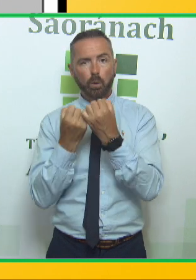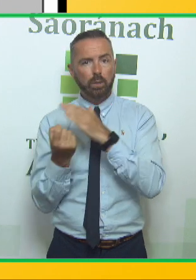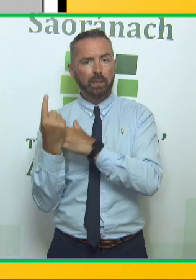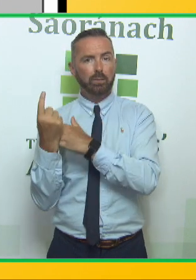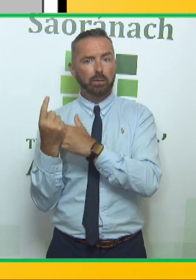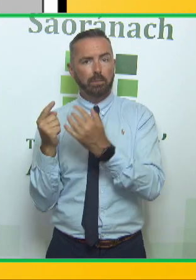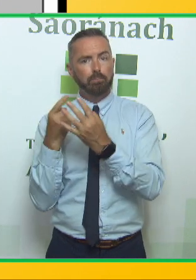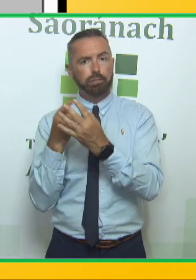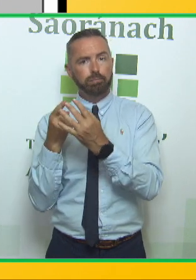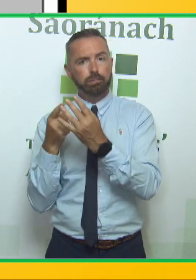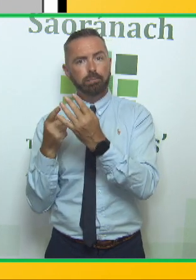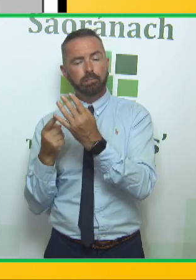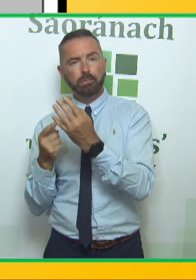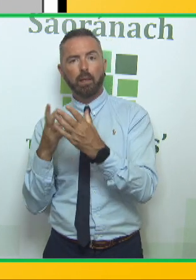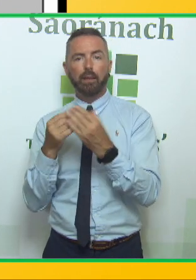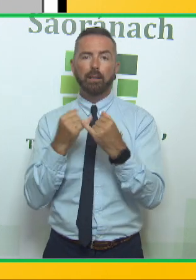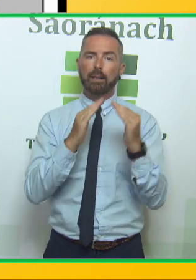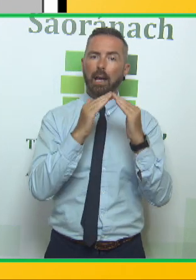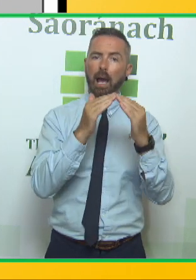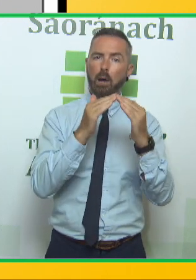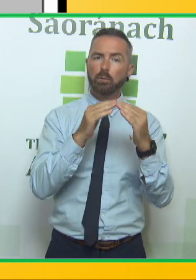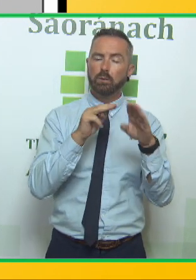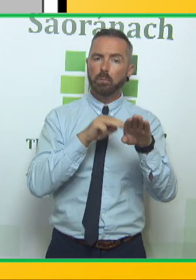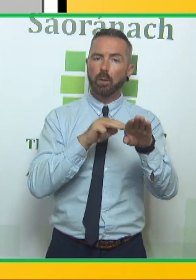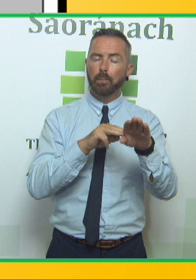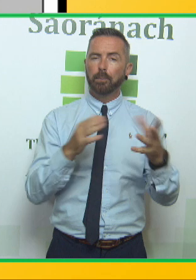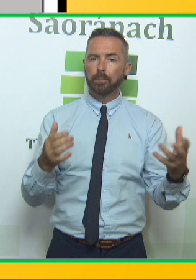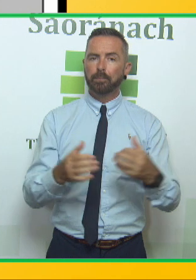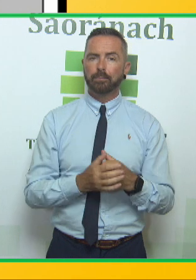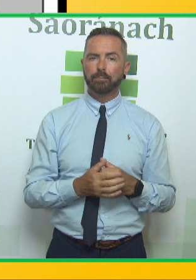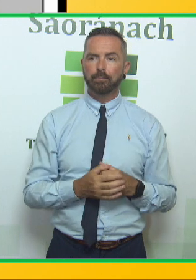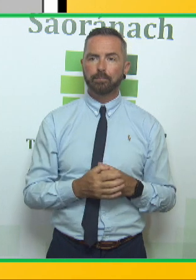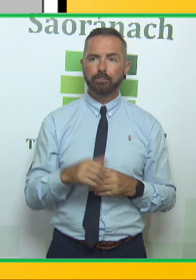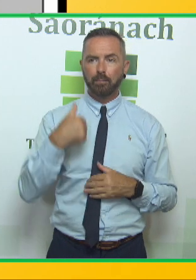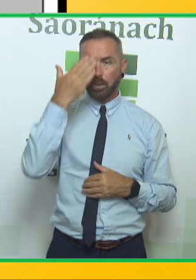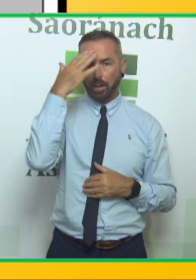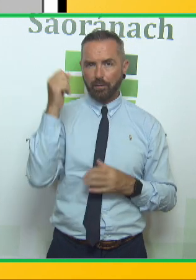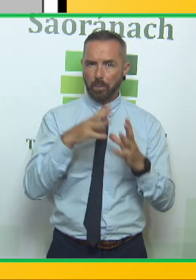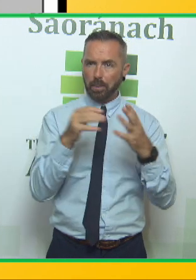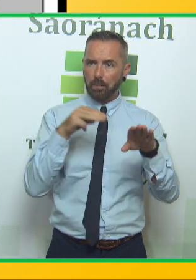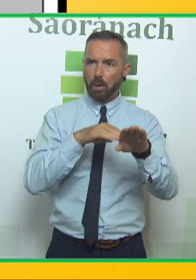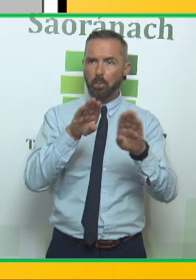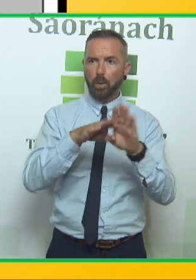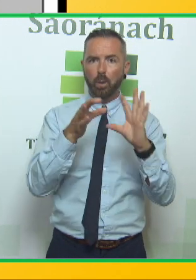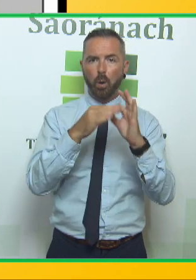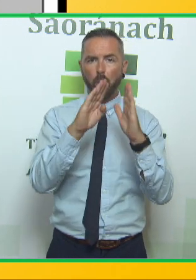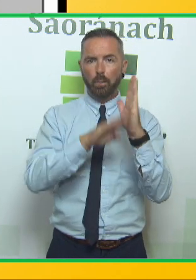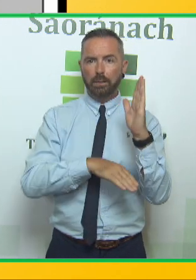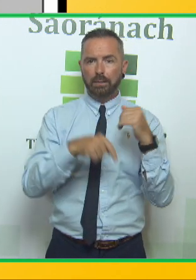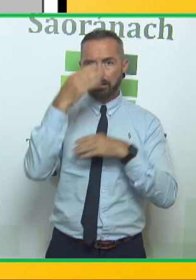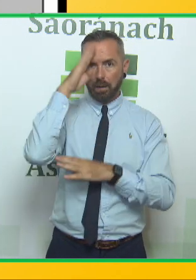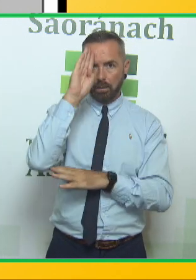issues, things like housing. Unfortunately, we have a burgeoning homelessness problem in Ireland, and many of the people we